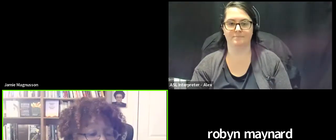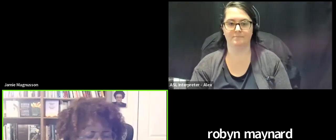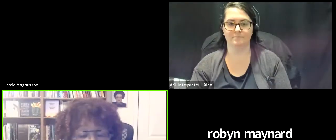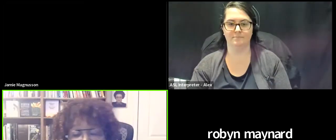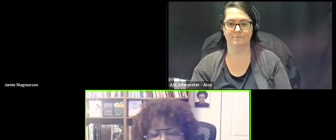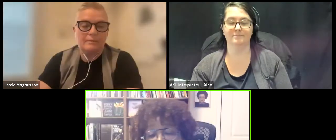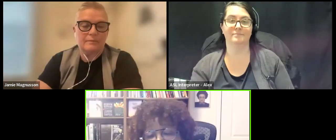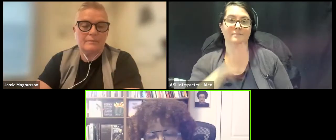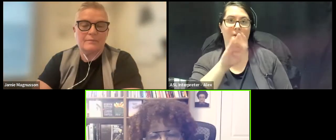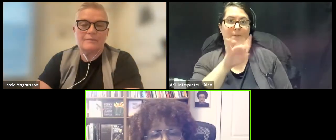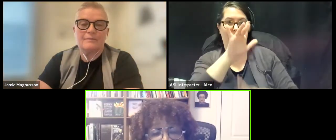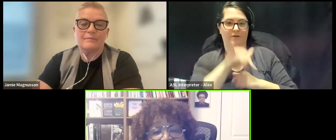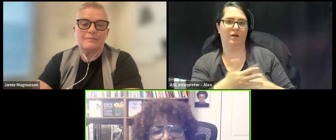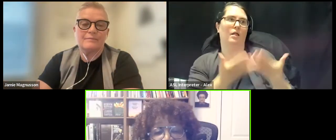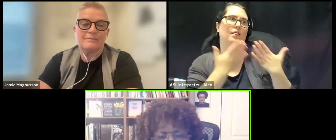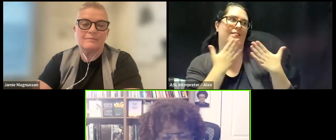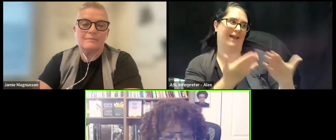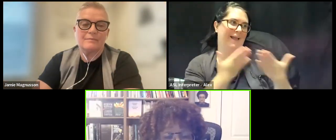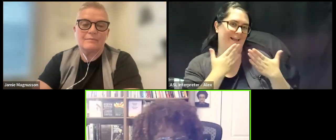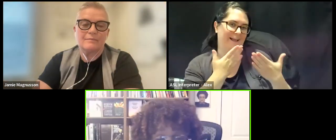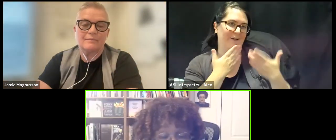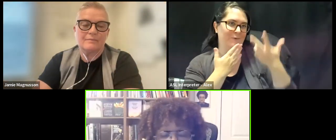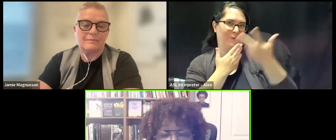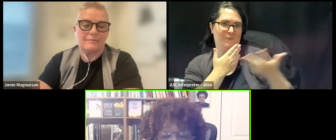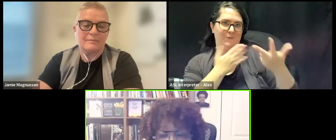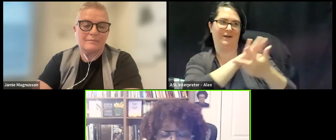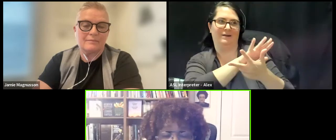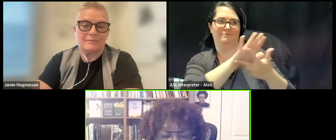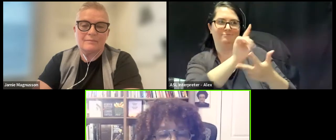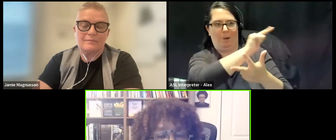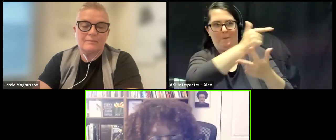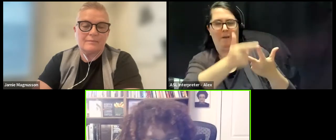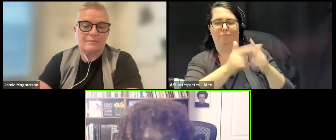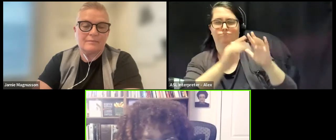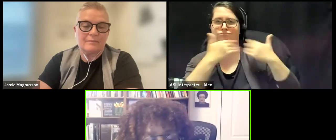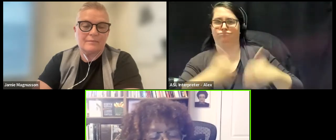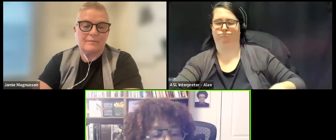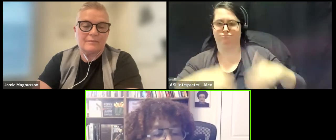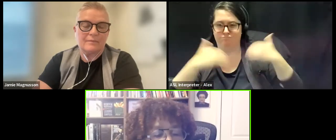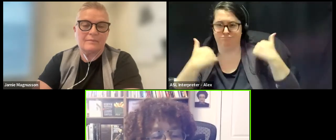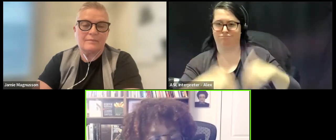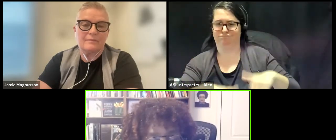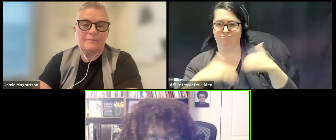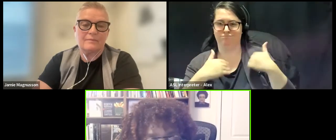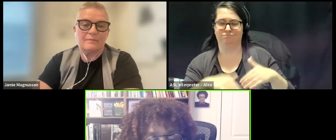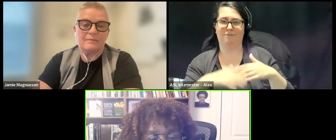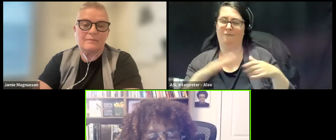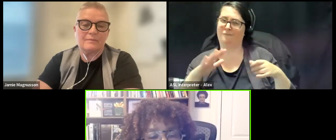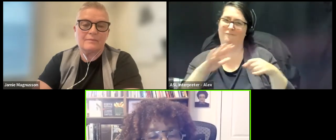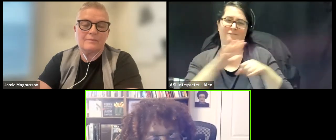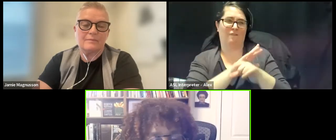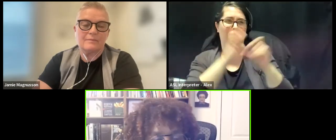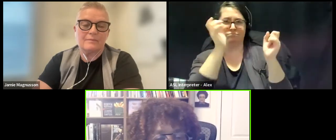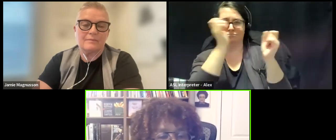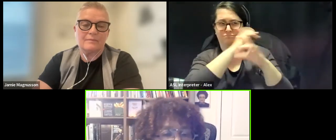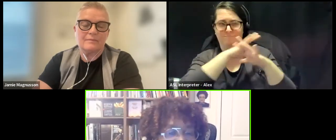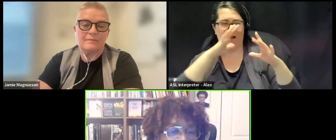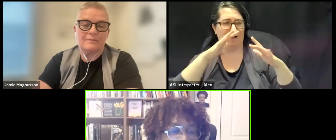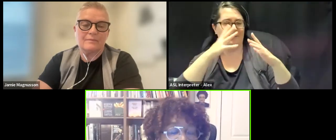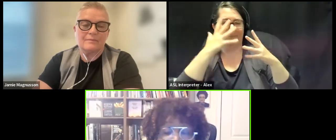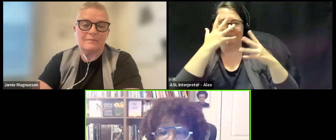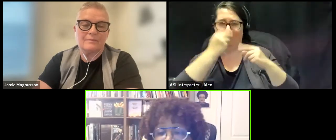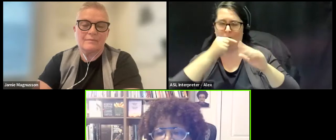Thank you, Robin. Thank you to all our speakers. We got a full, comprehensive, rich